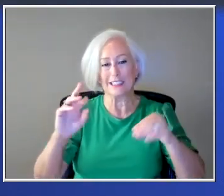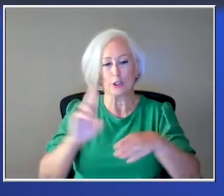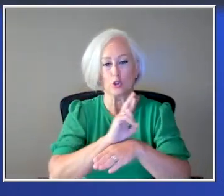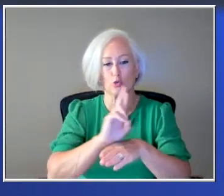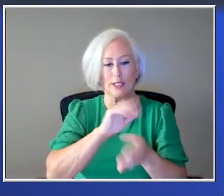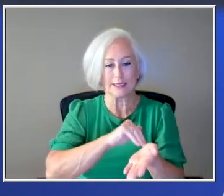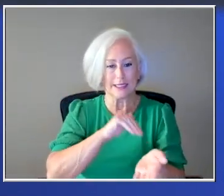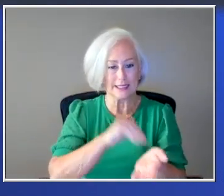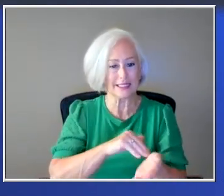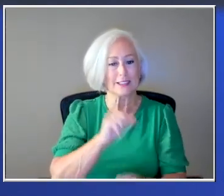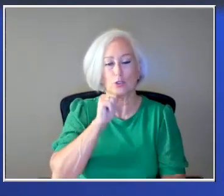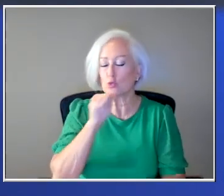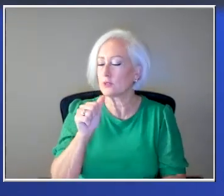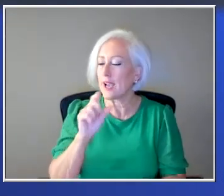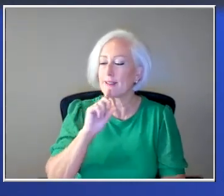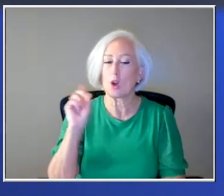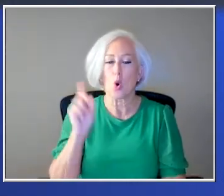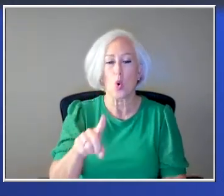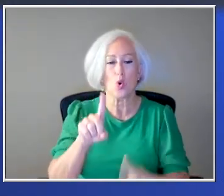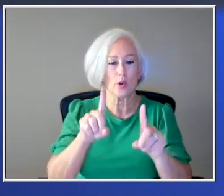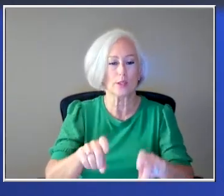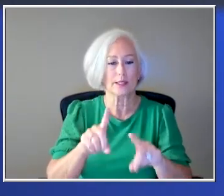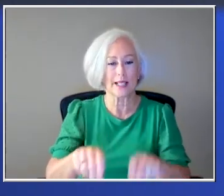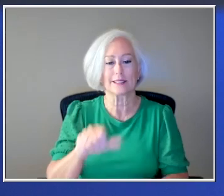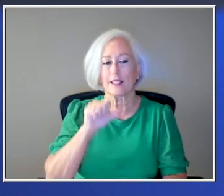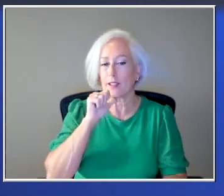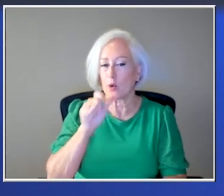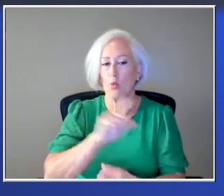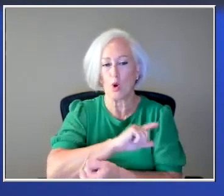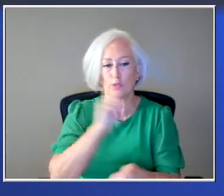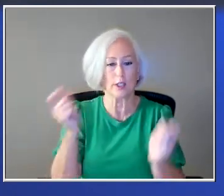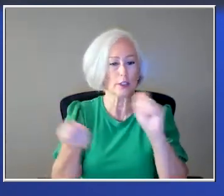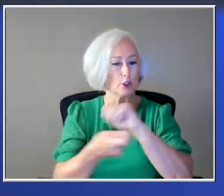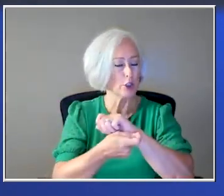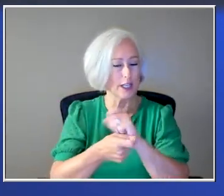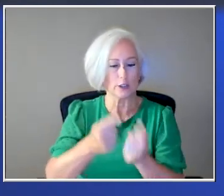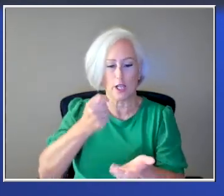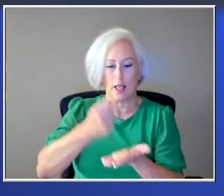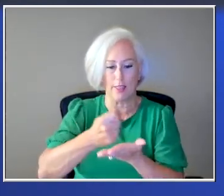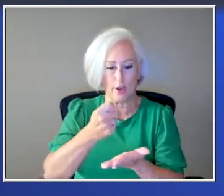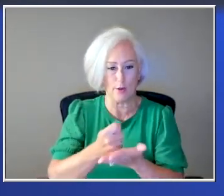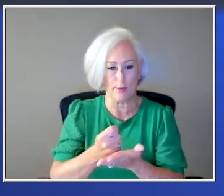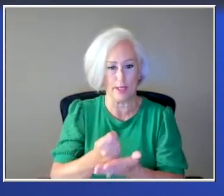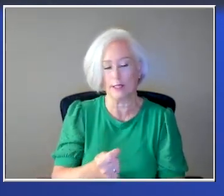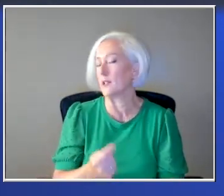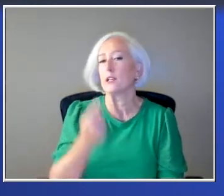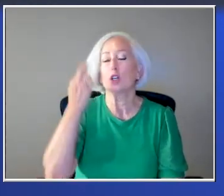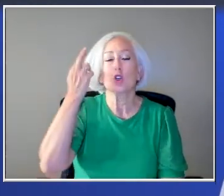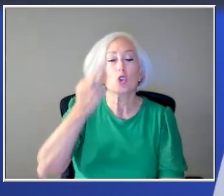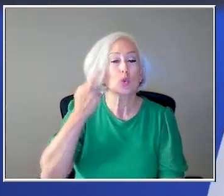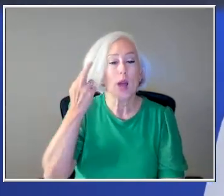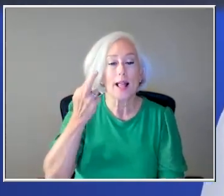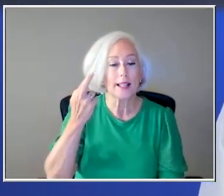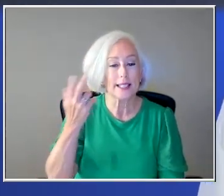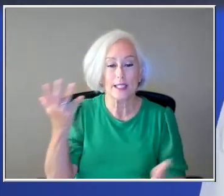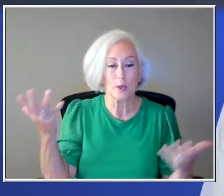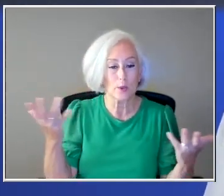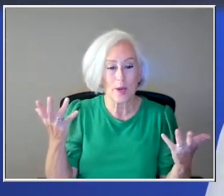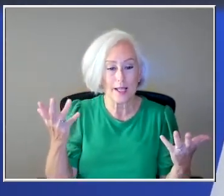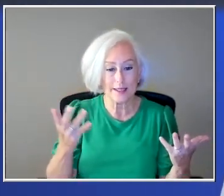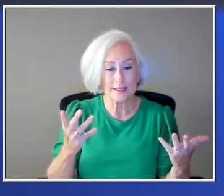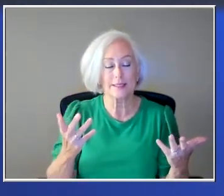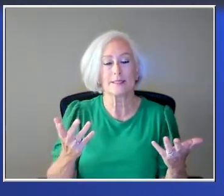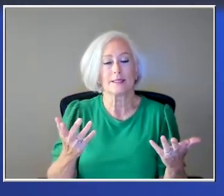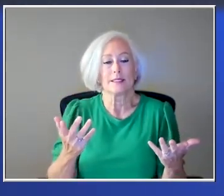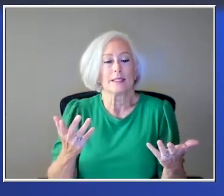going to change your therapy. And the reality is that the first line therapy for high cholesterol levels